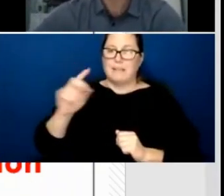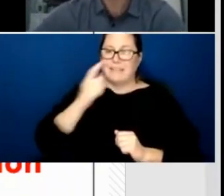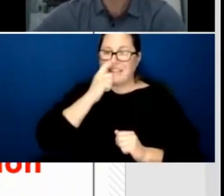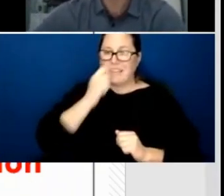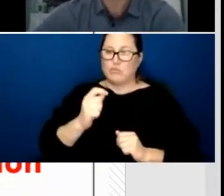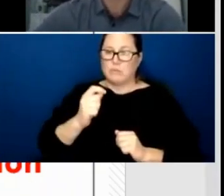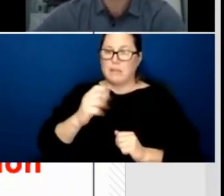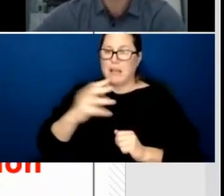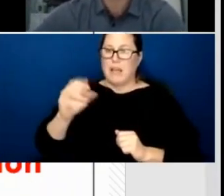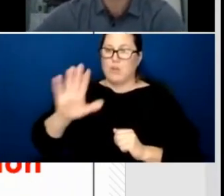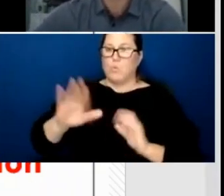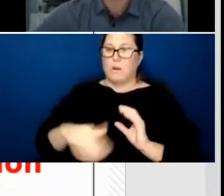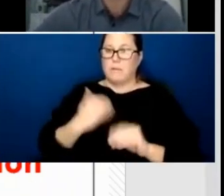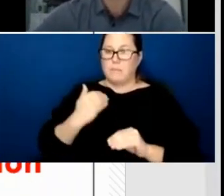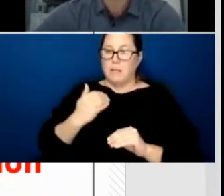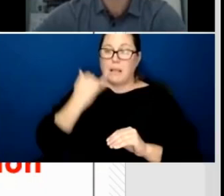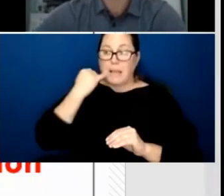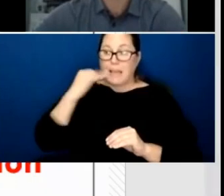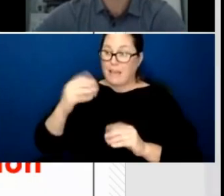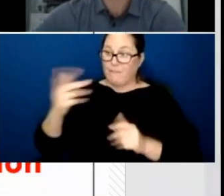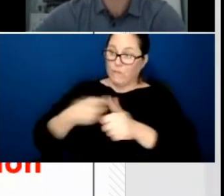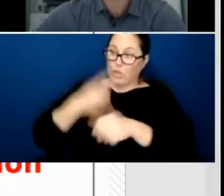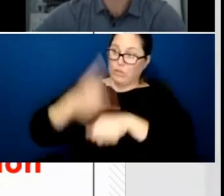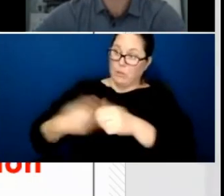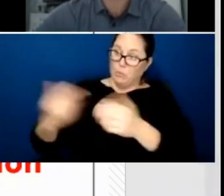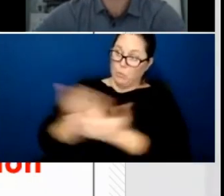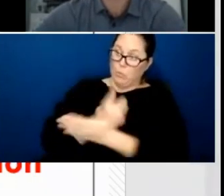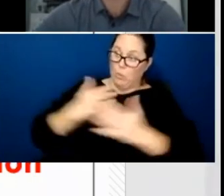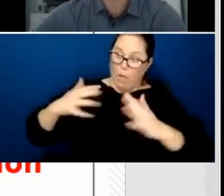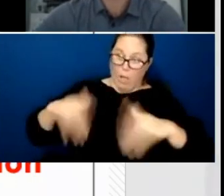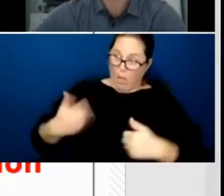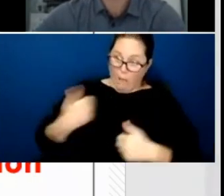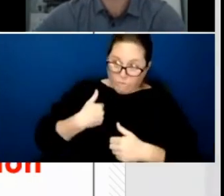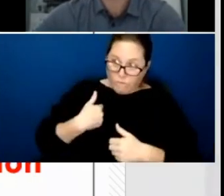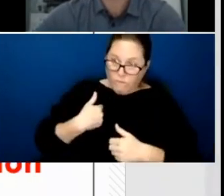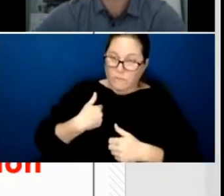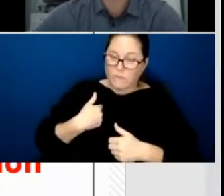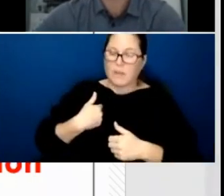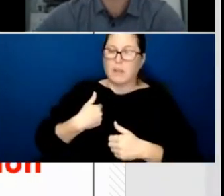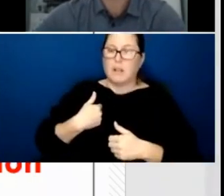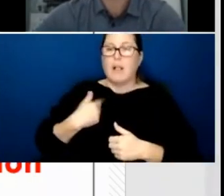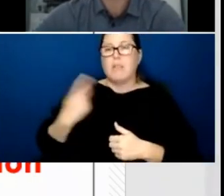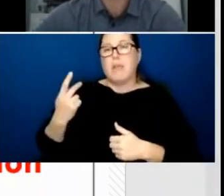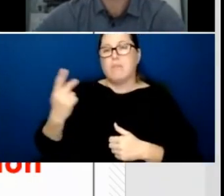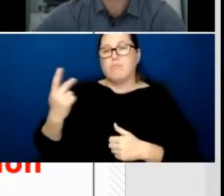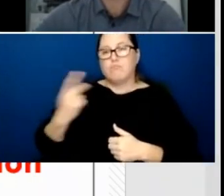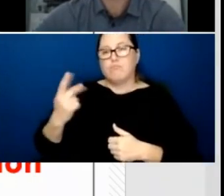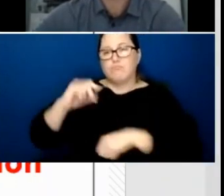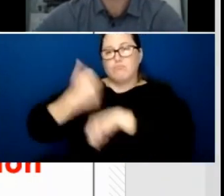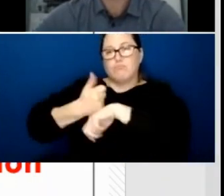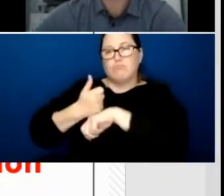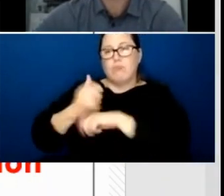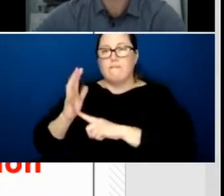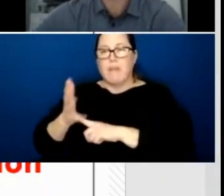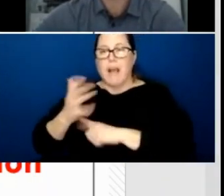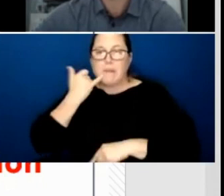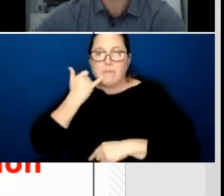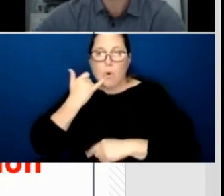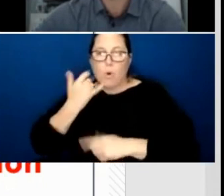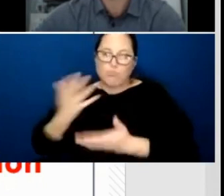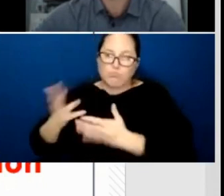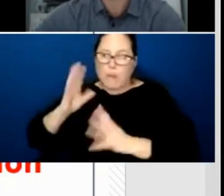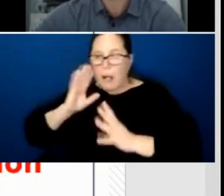Reuben community, you don't have these resources yet, ideally, we want to have a 5-minute phone call with you to say hello, pass it